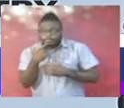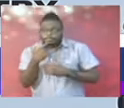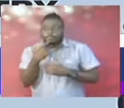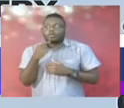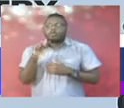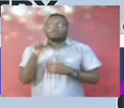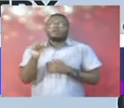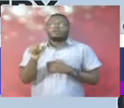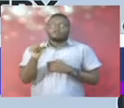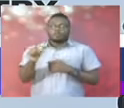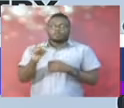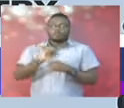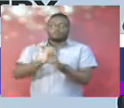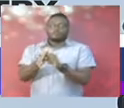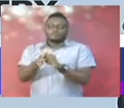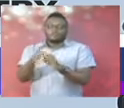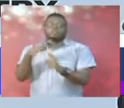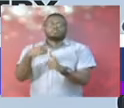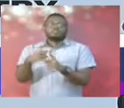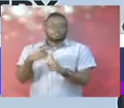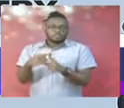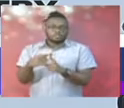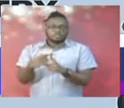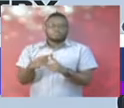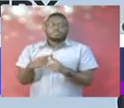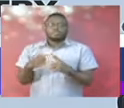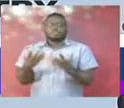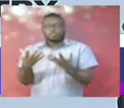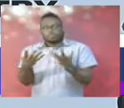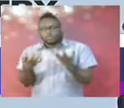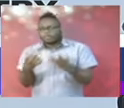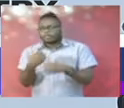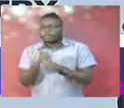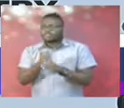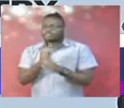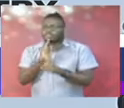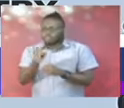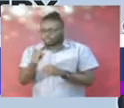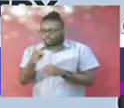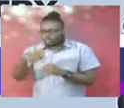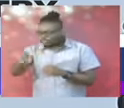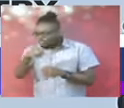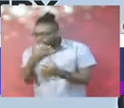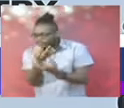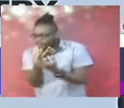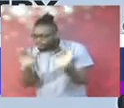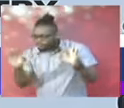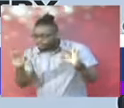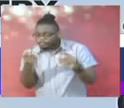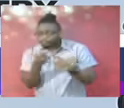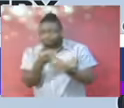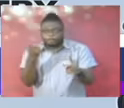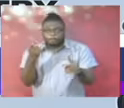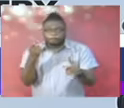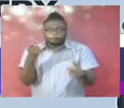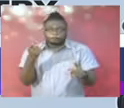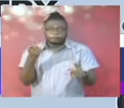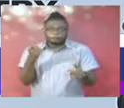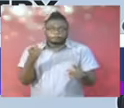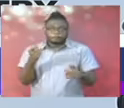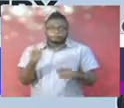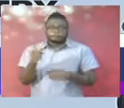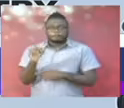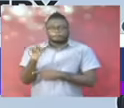that you are free of COVID-19 itself in terms of the acute phase and the complications of the same.